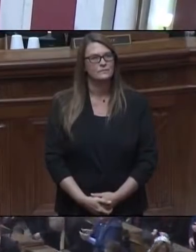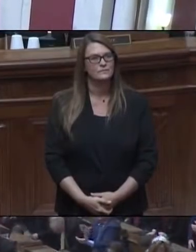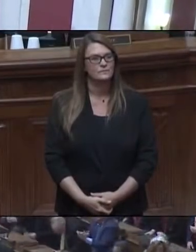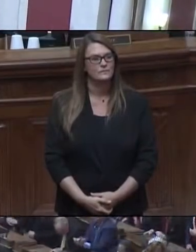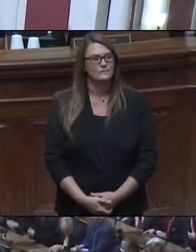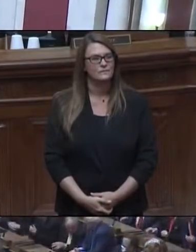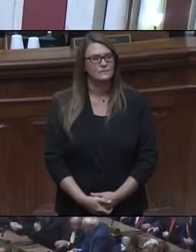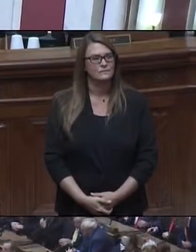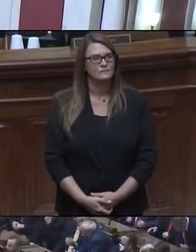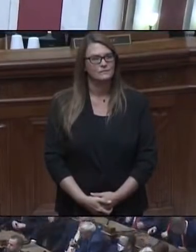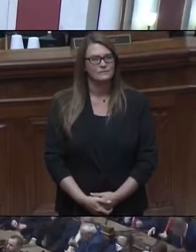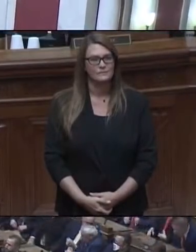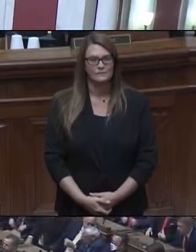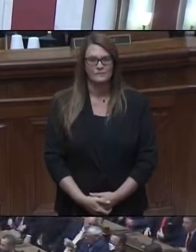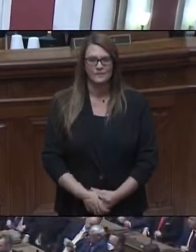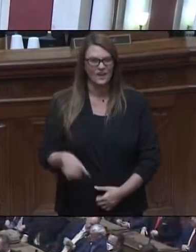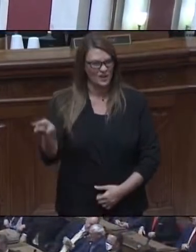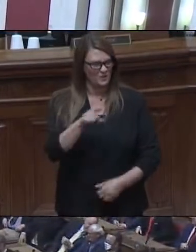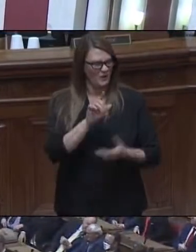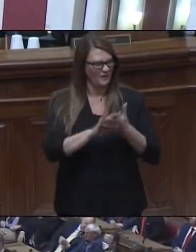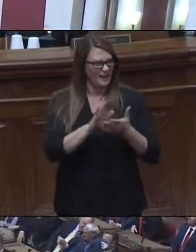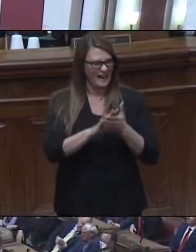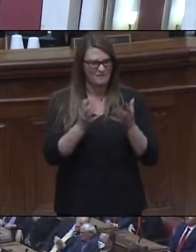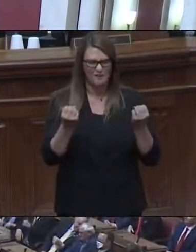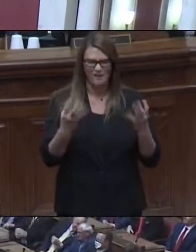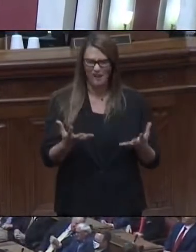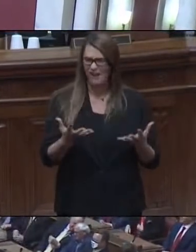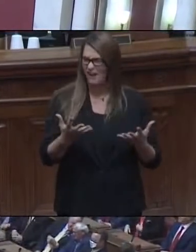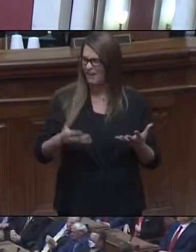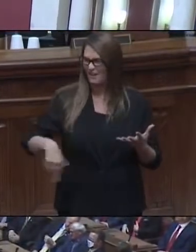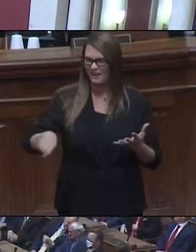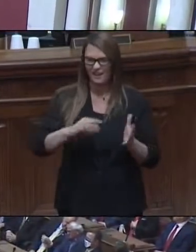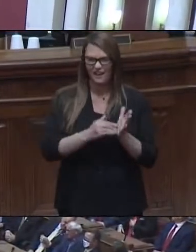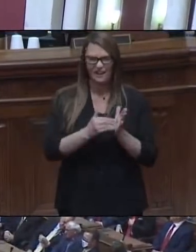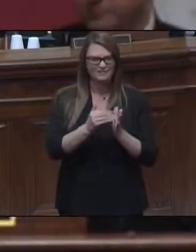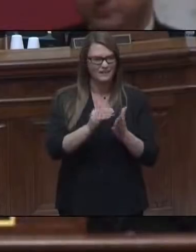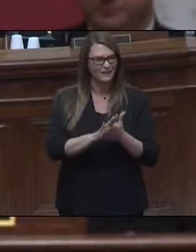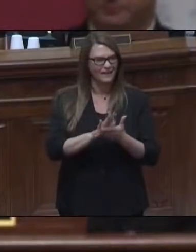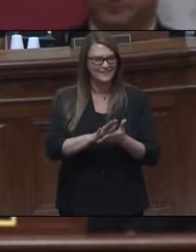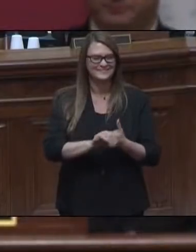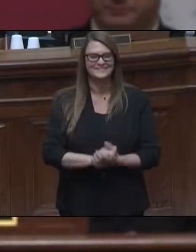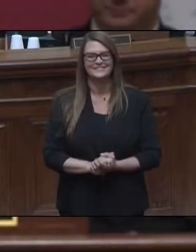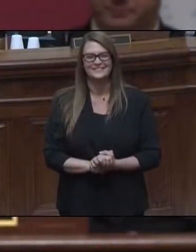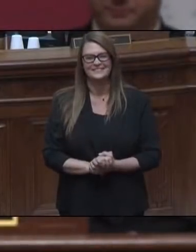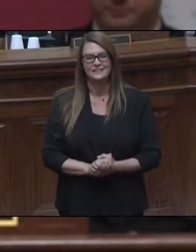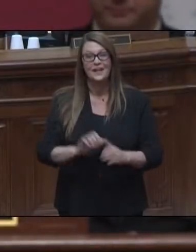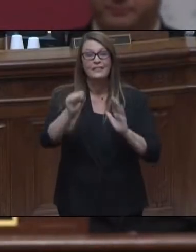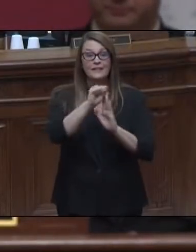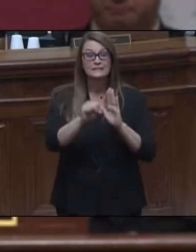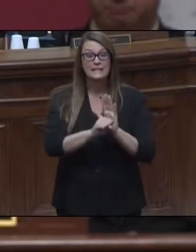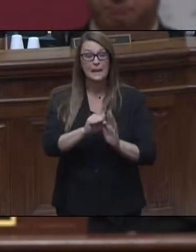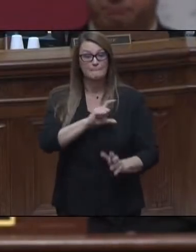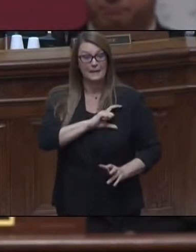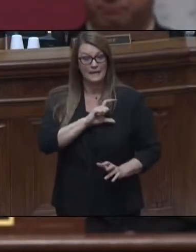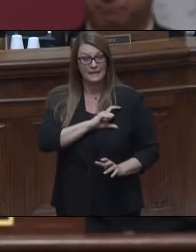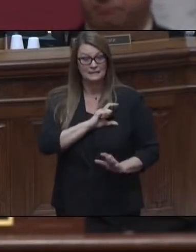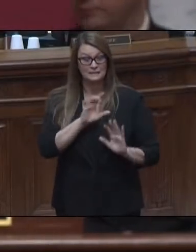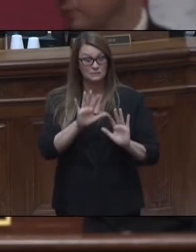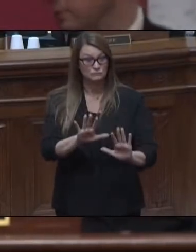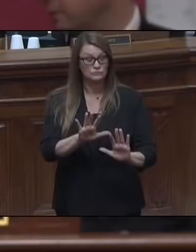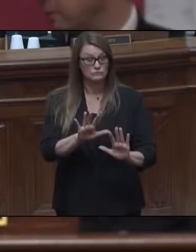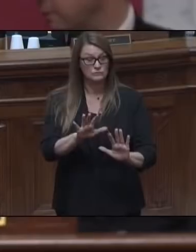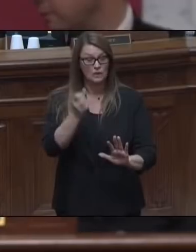Woo. Man, y'all clap a lot. Okay. Okay, our state police. Now just think about